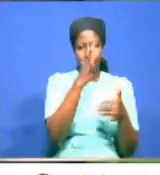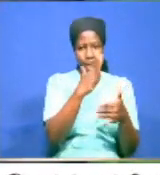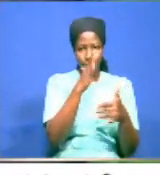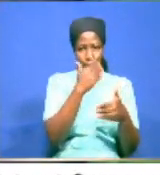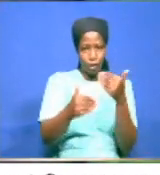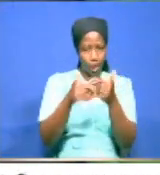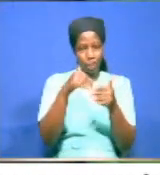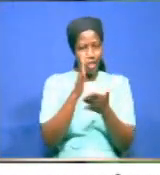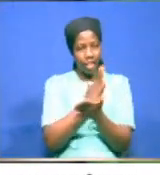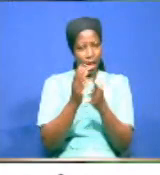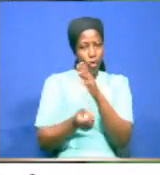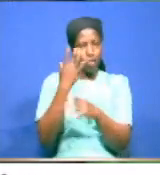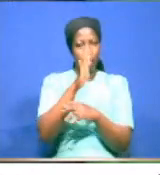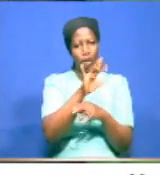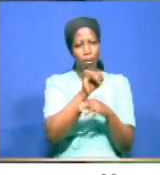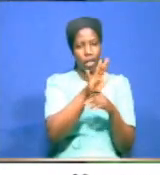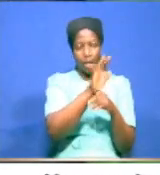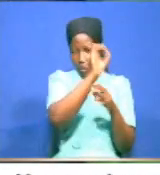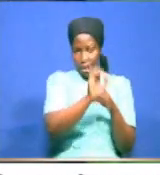1.6% from Kenya shilling 114